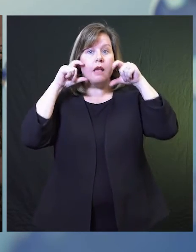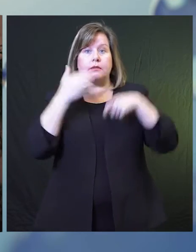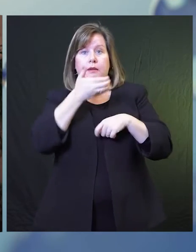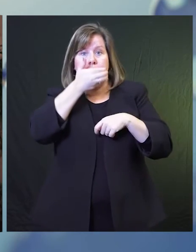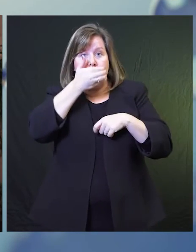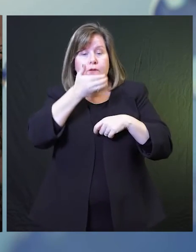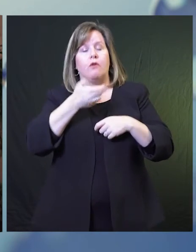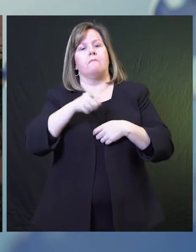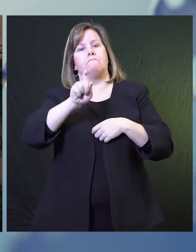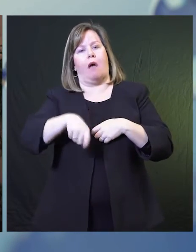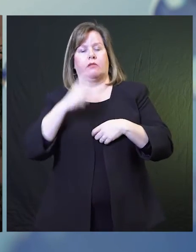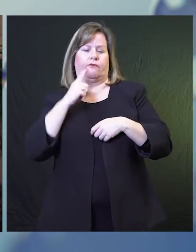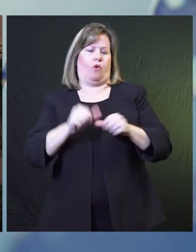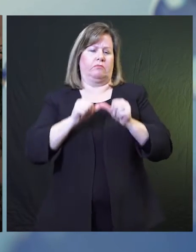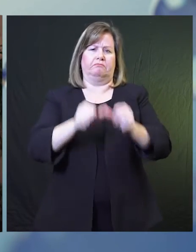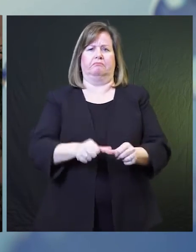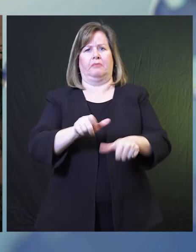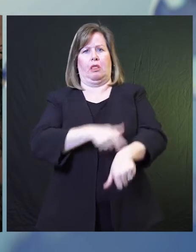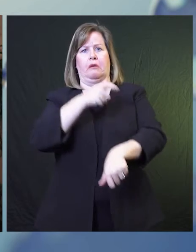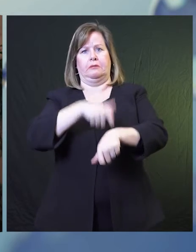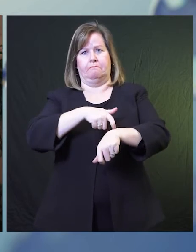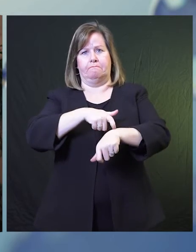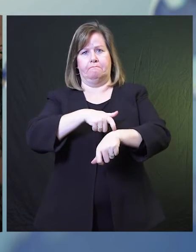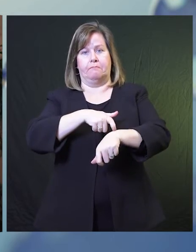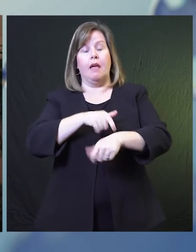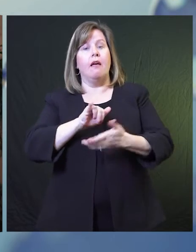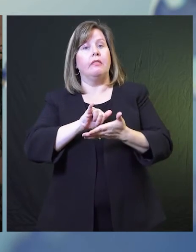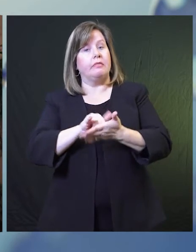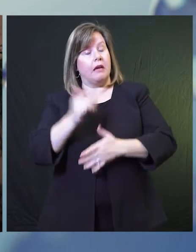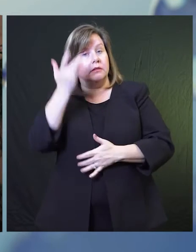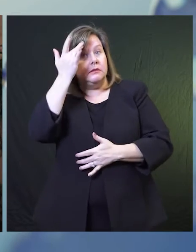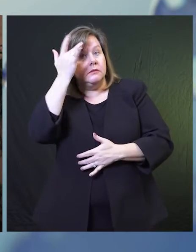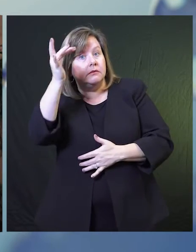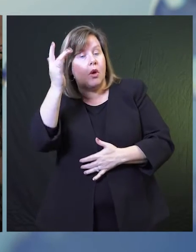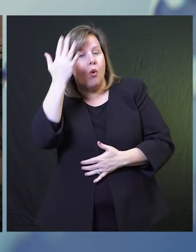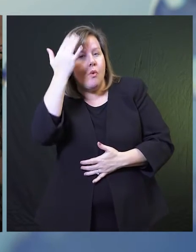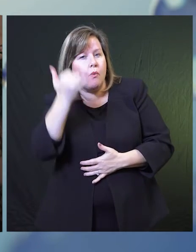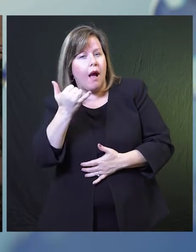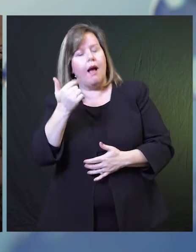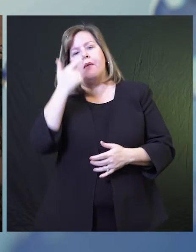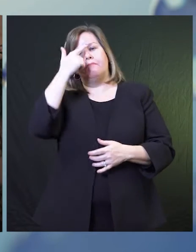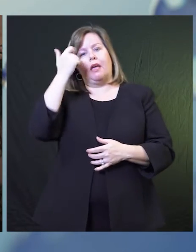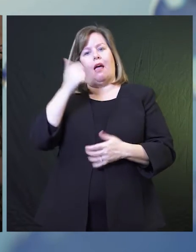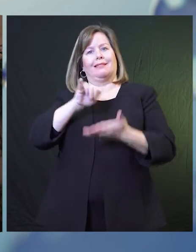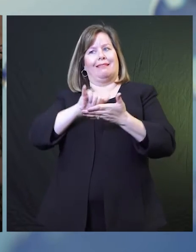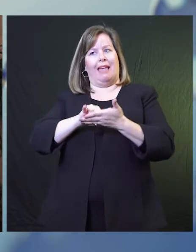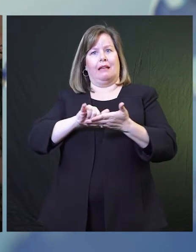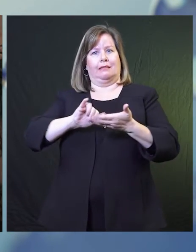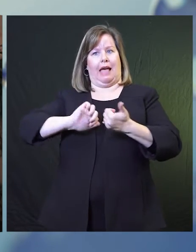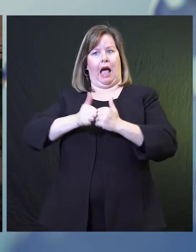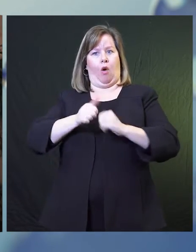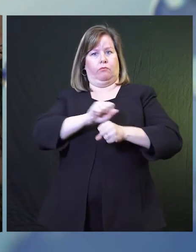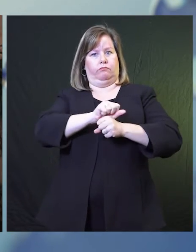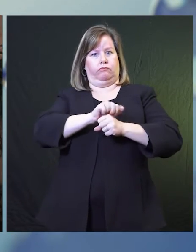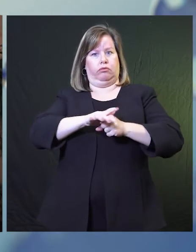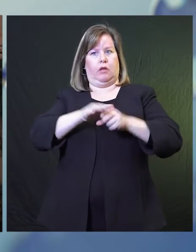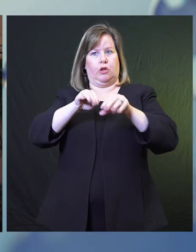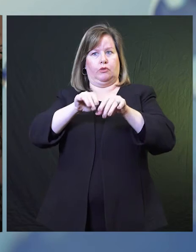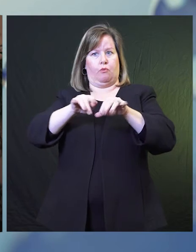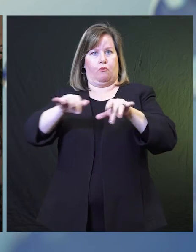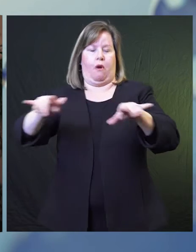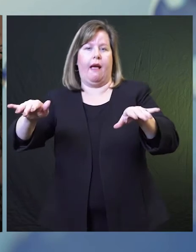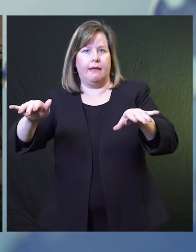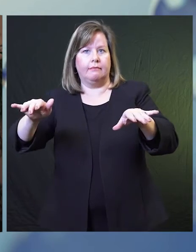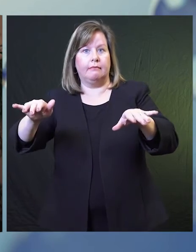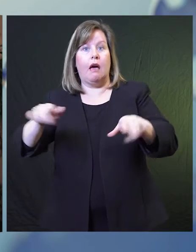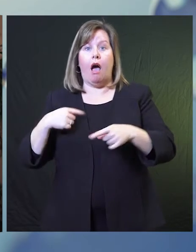time. And that just makes sense. It makes sense because that's how this virus is spread. And until we have a vaccine or